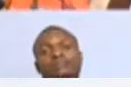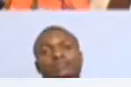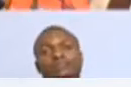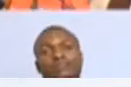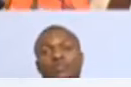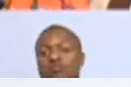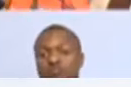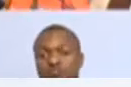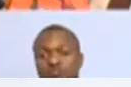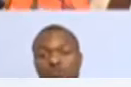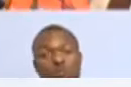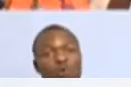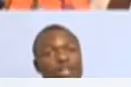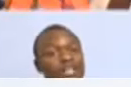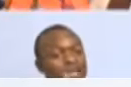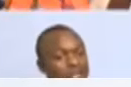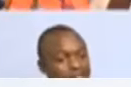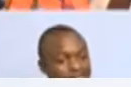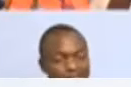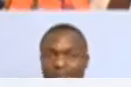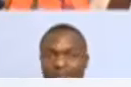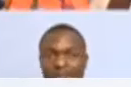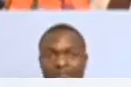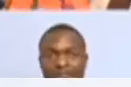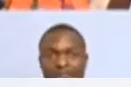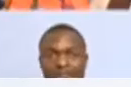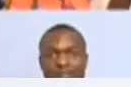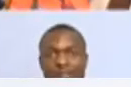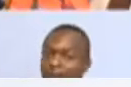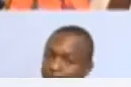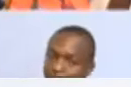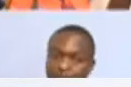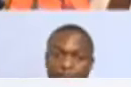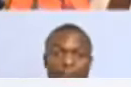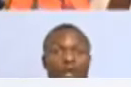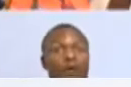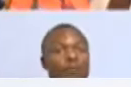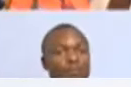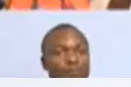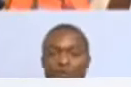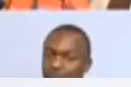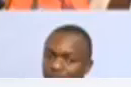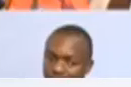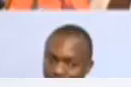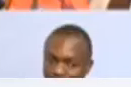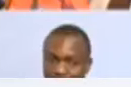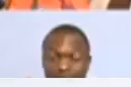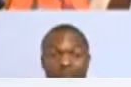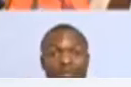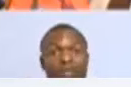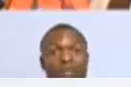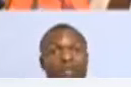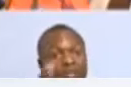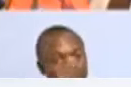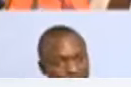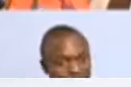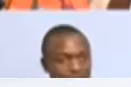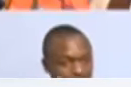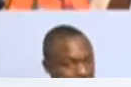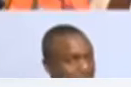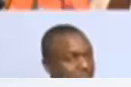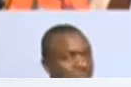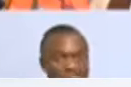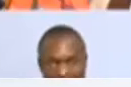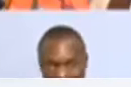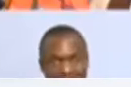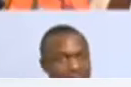not lead to allowances and more allowances and sittings